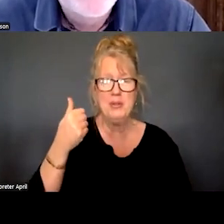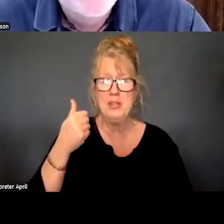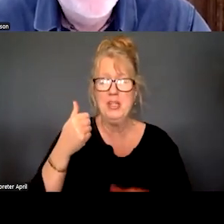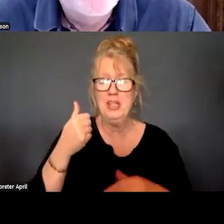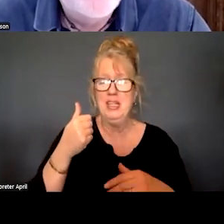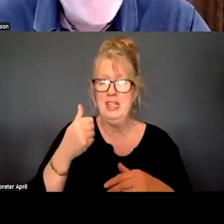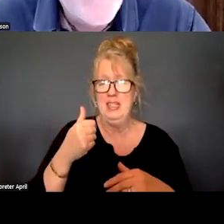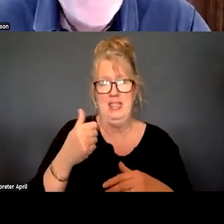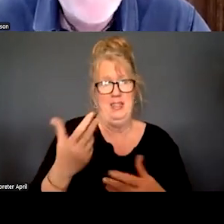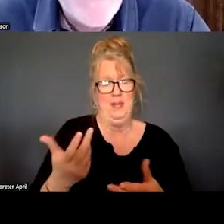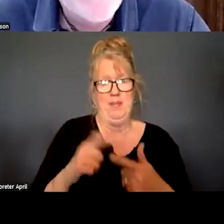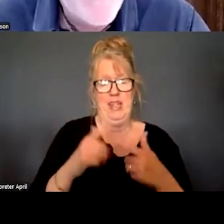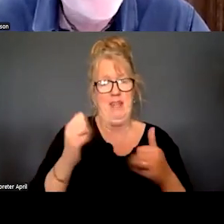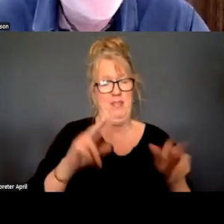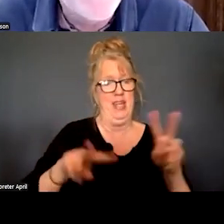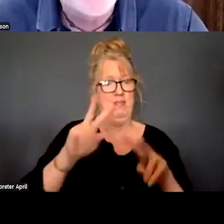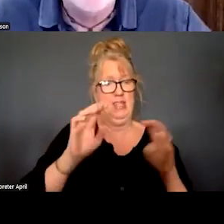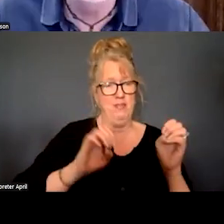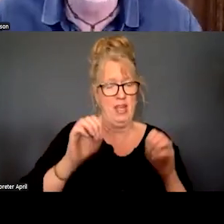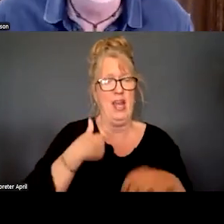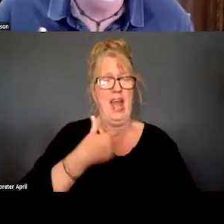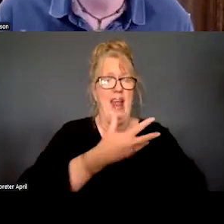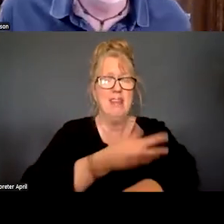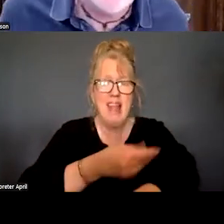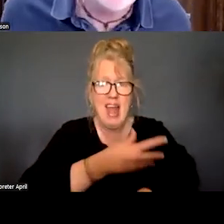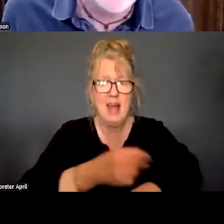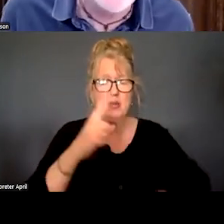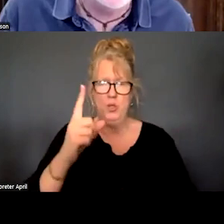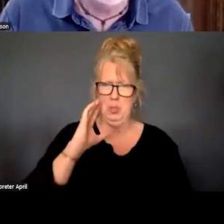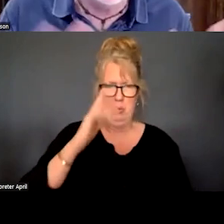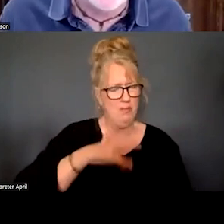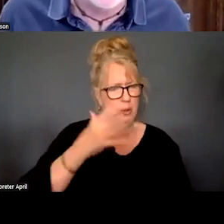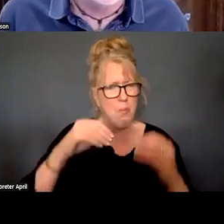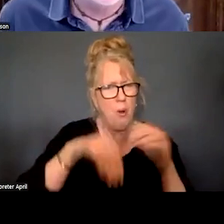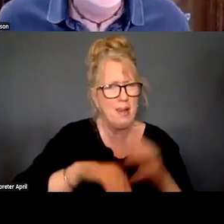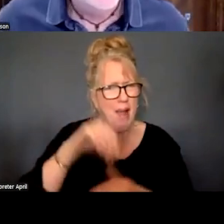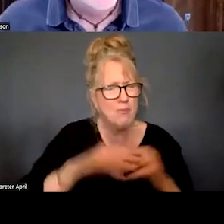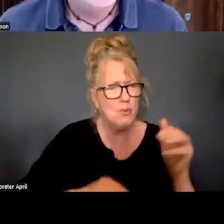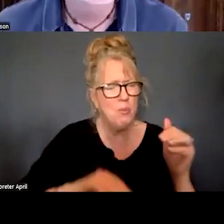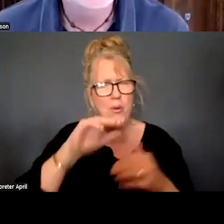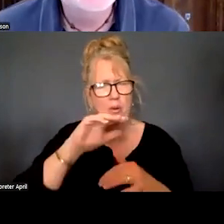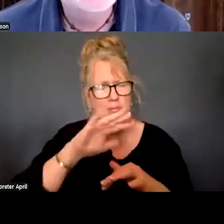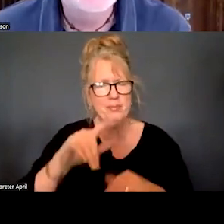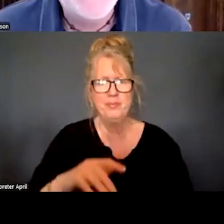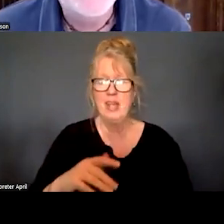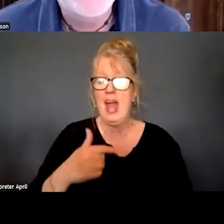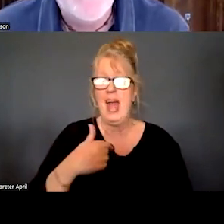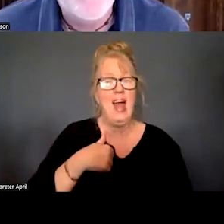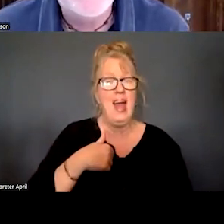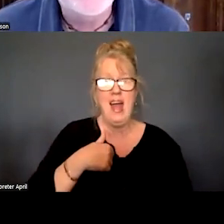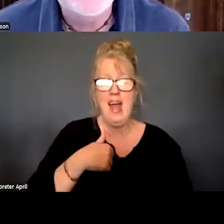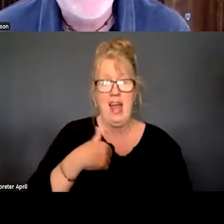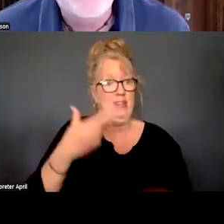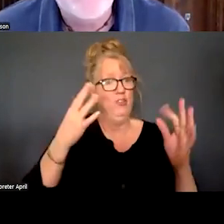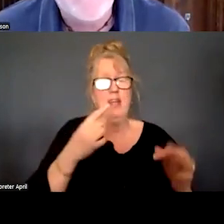been evaluated, had labs done, and won't you feel much more comfortable and all that kind of question? And I just decided that no,